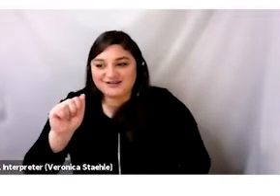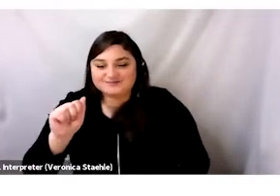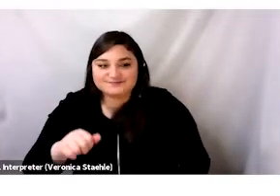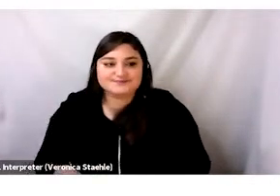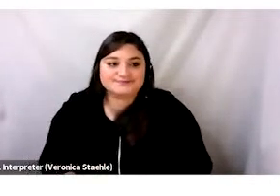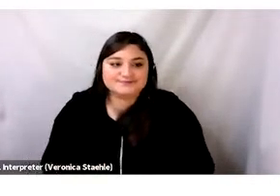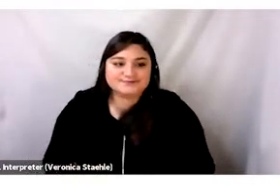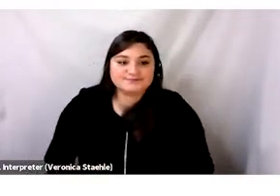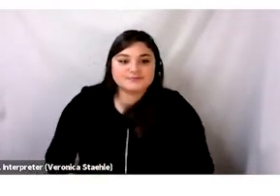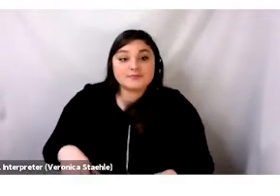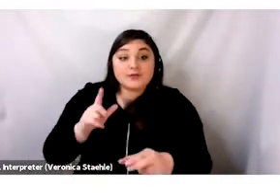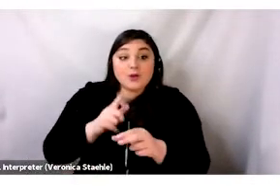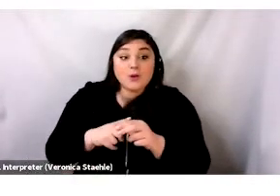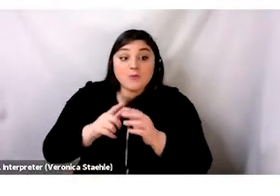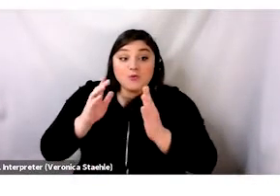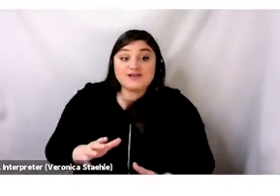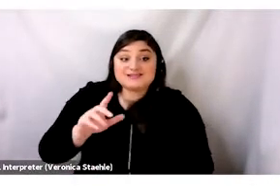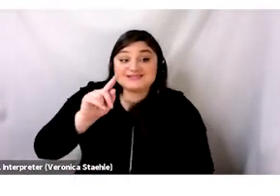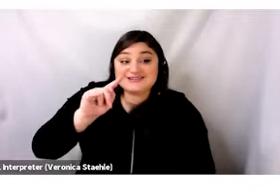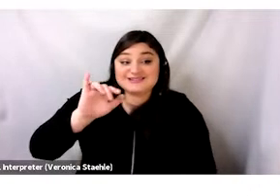activist Thich Nhat Hanh calls it interbeing.